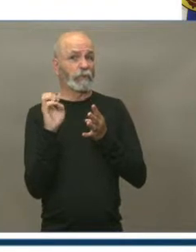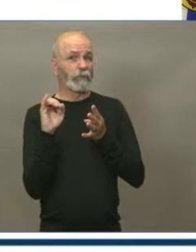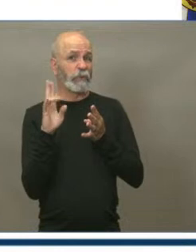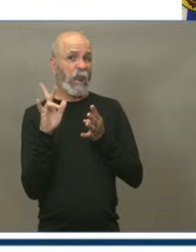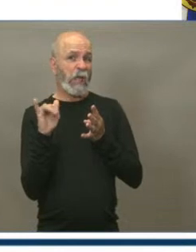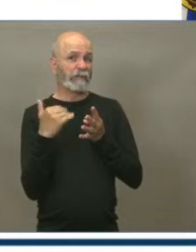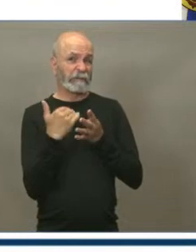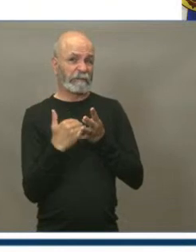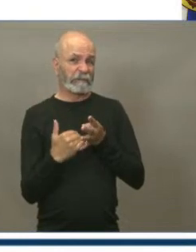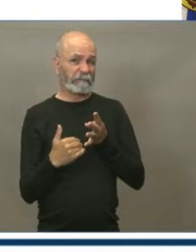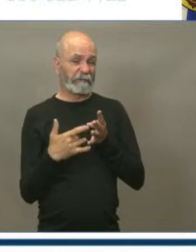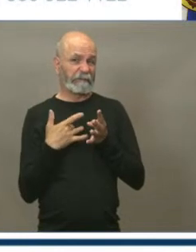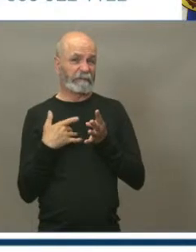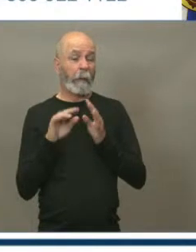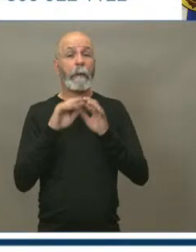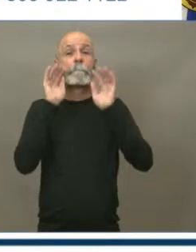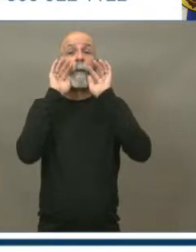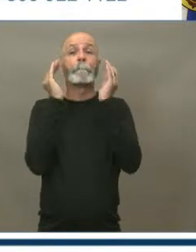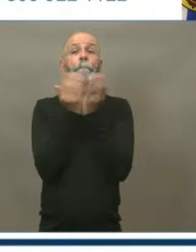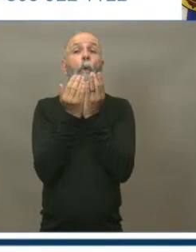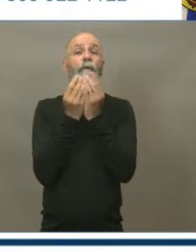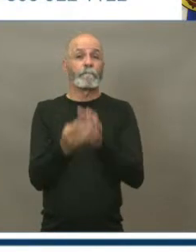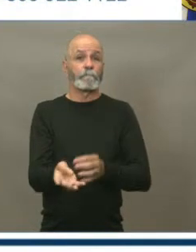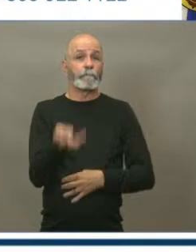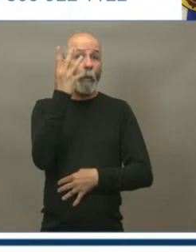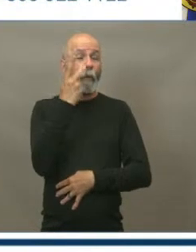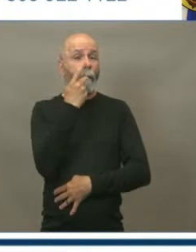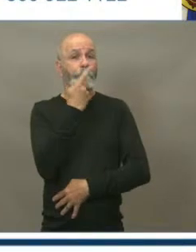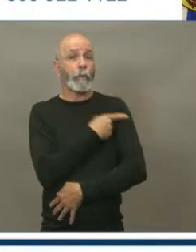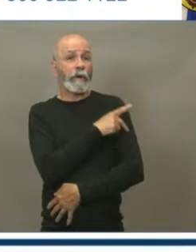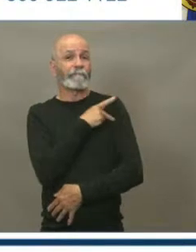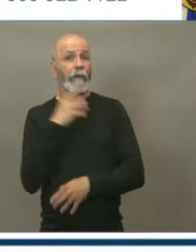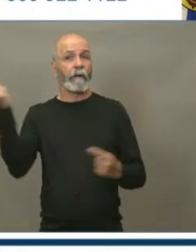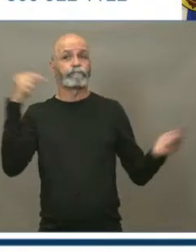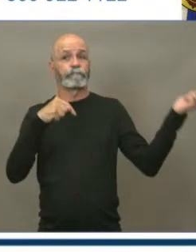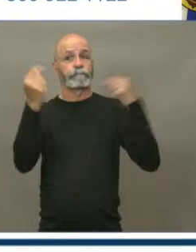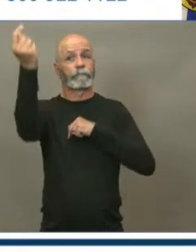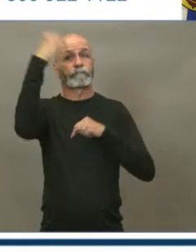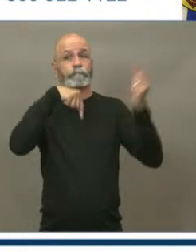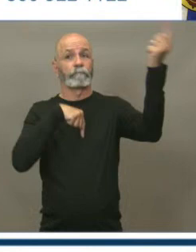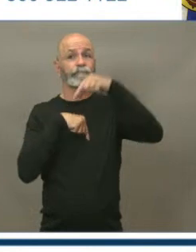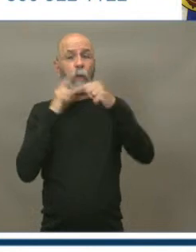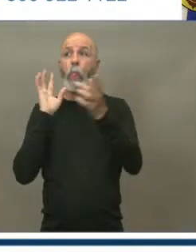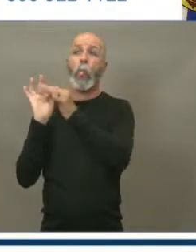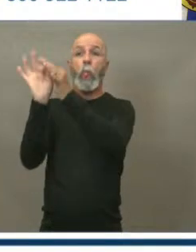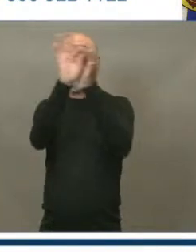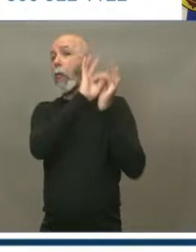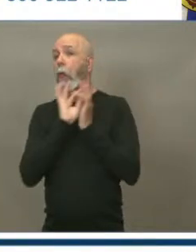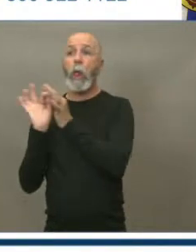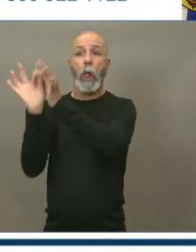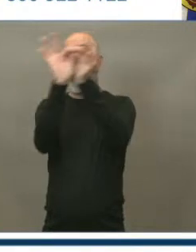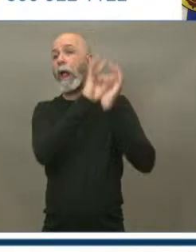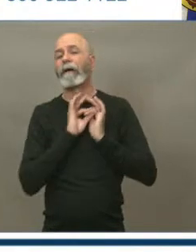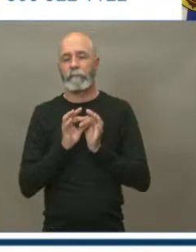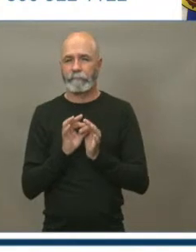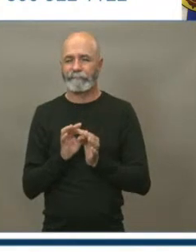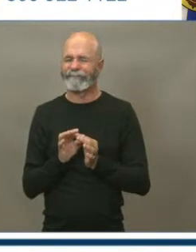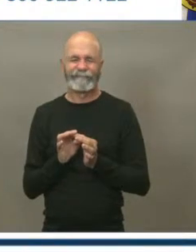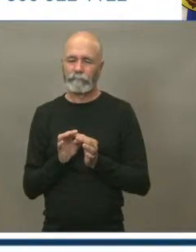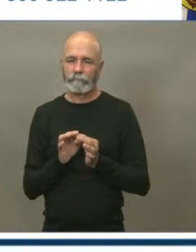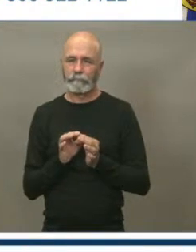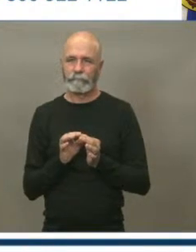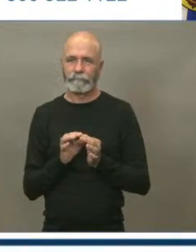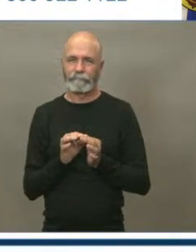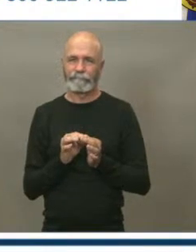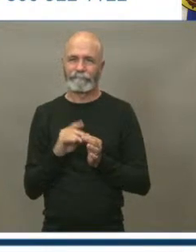this? Again, I've heard that as well, but it is speculative. We're still in the midst of a third wave.